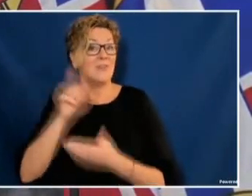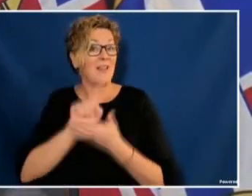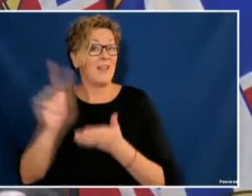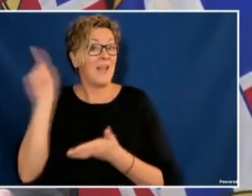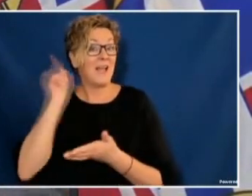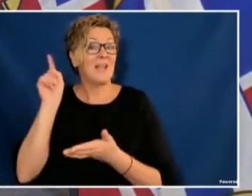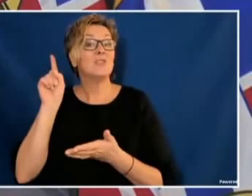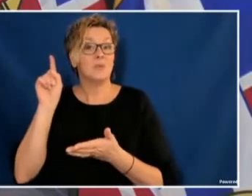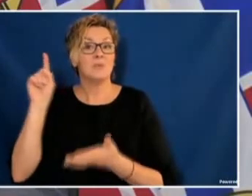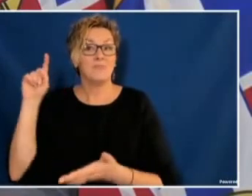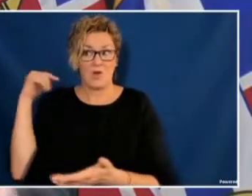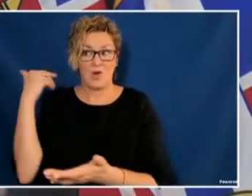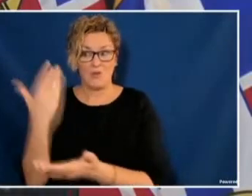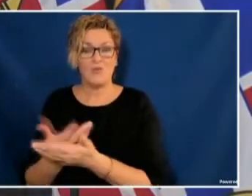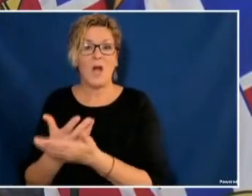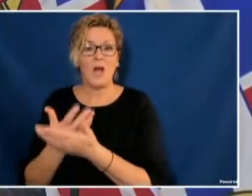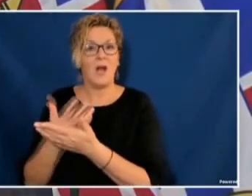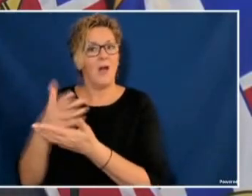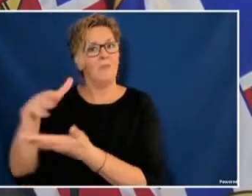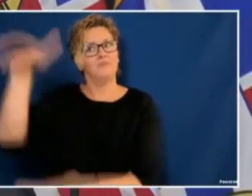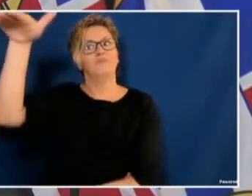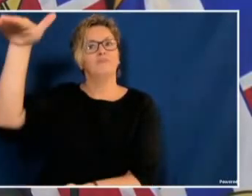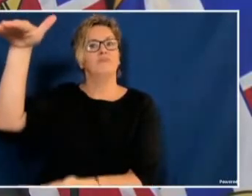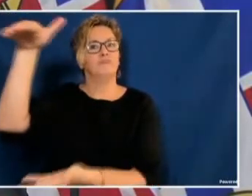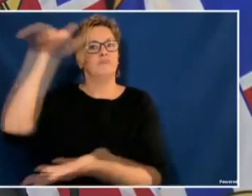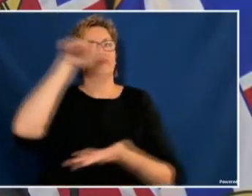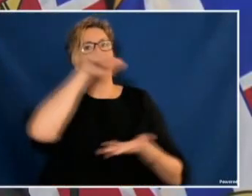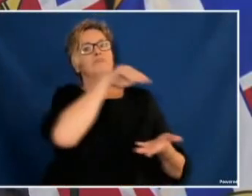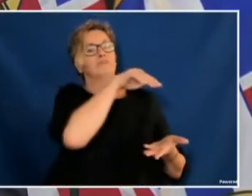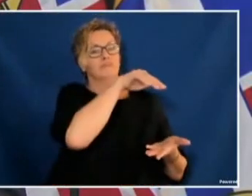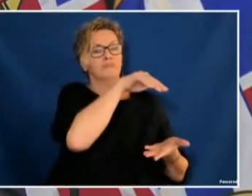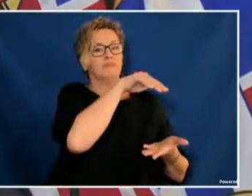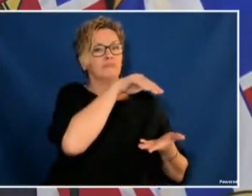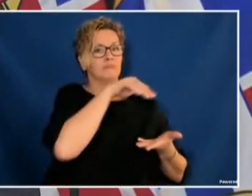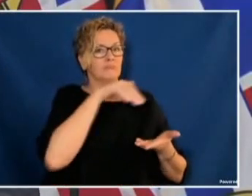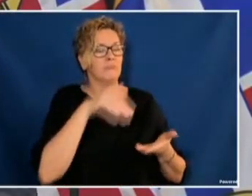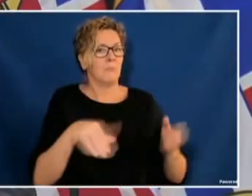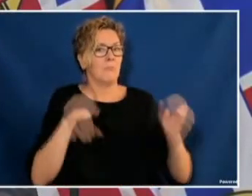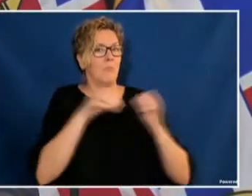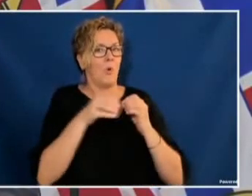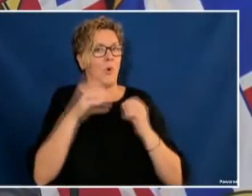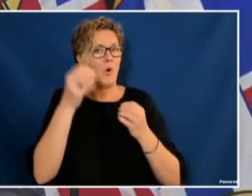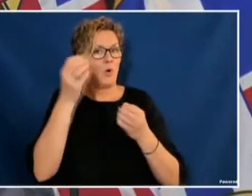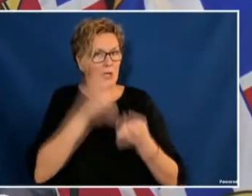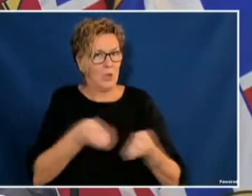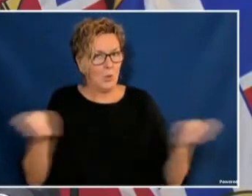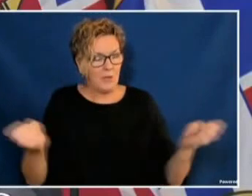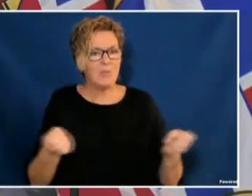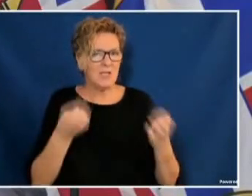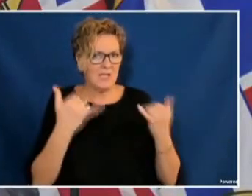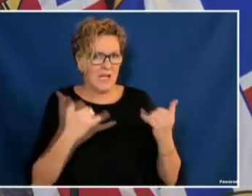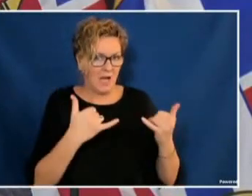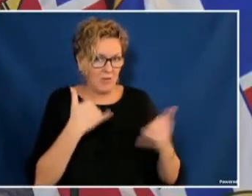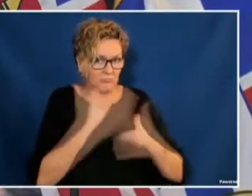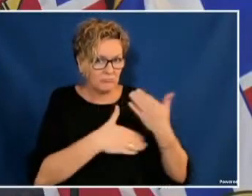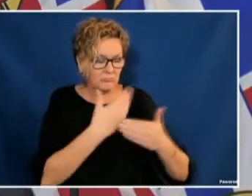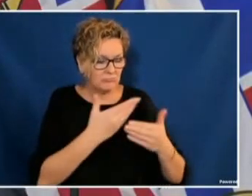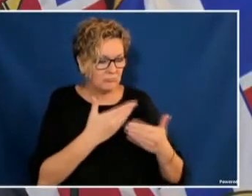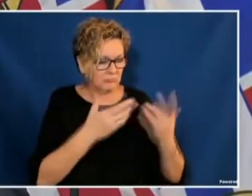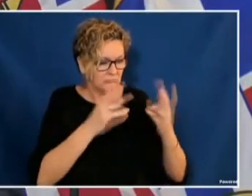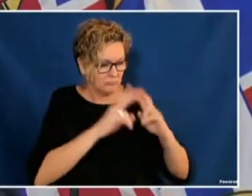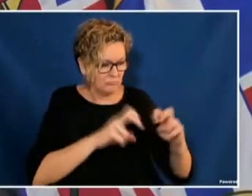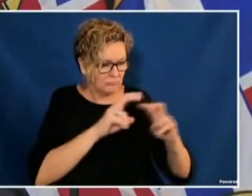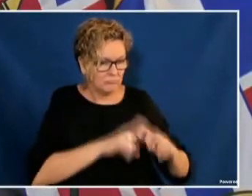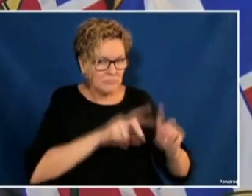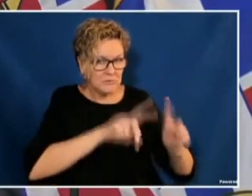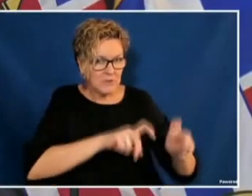this COVID-19 resurgence. We know what to do, and we know how to do it. Now, like no other time in our BC pandemic, we must